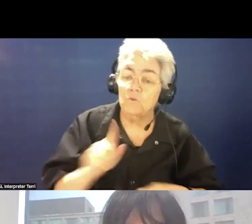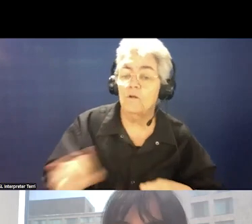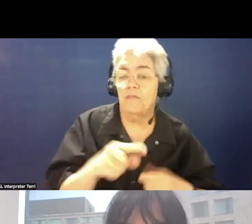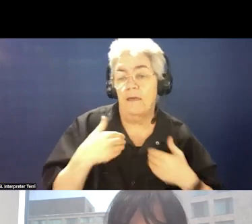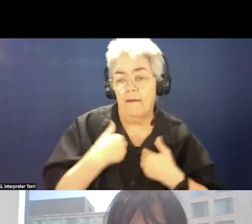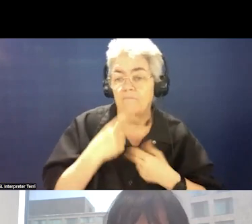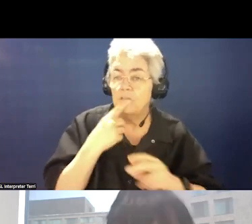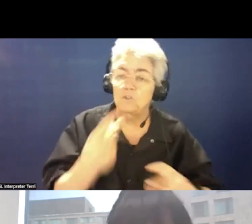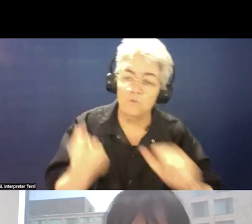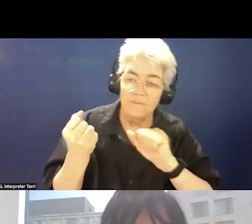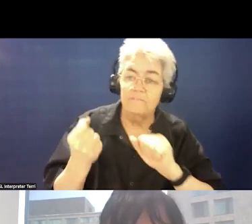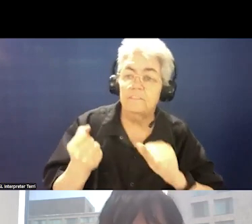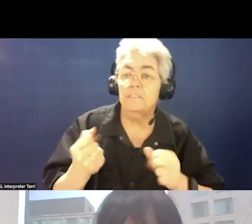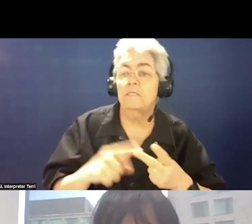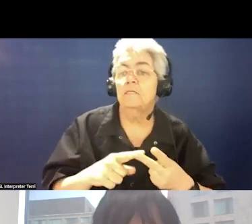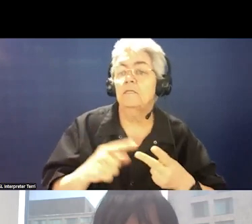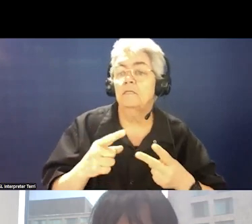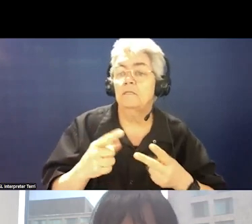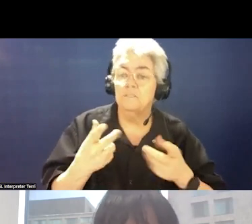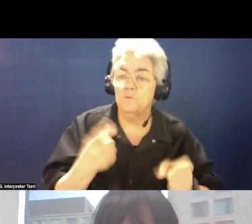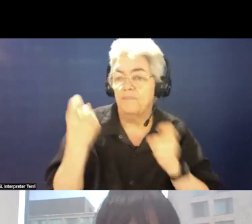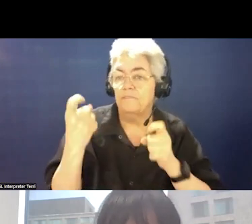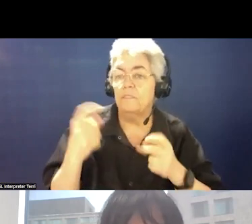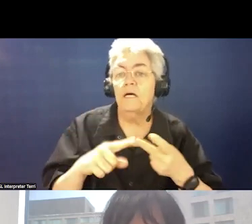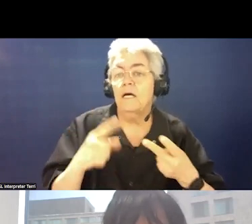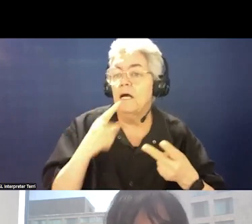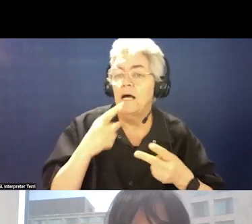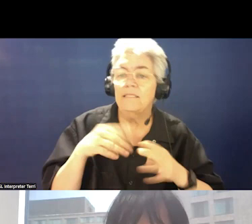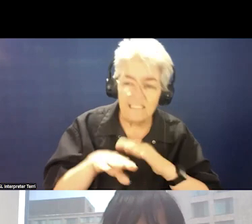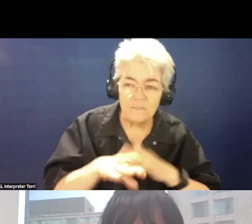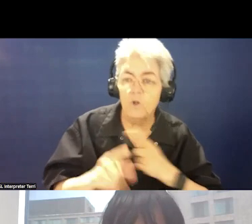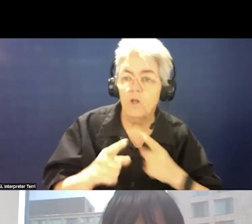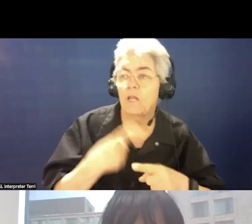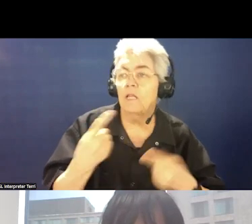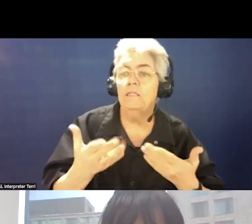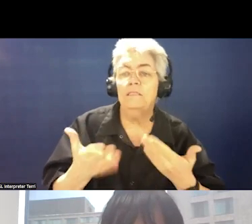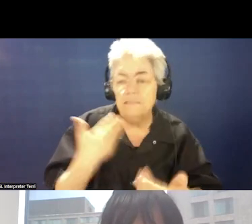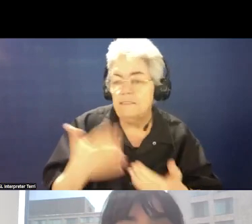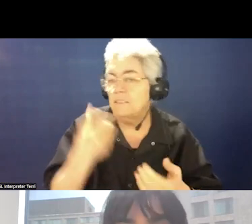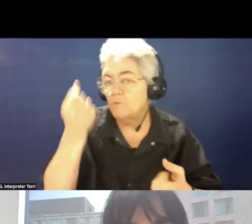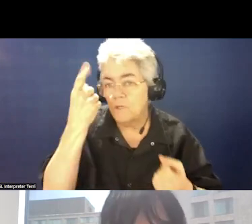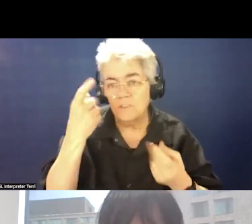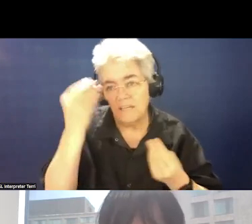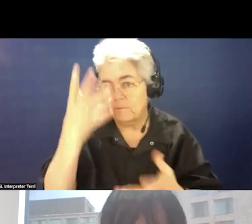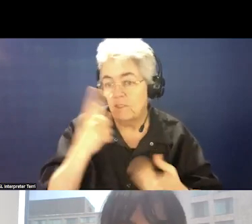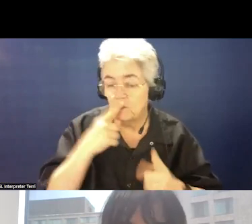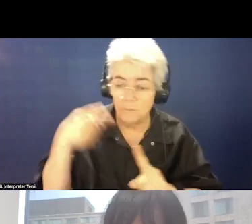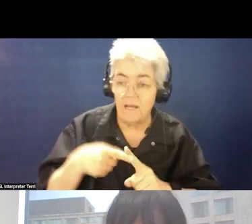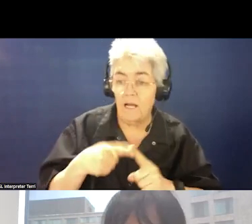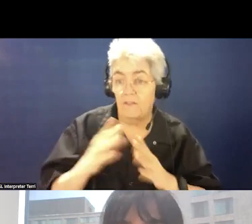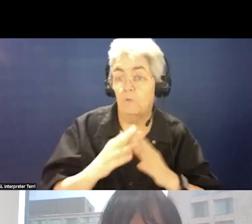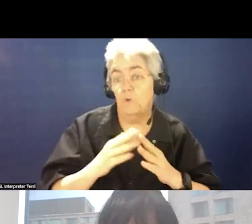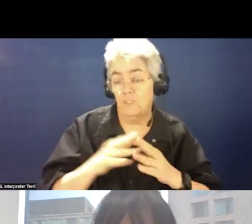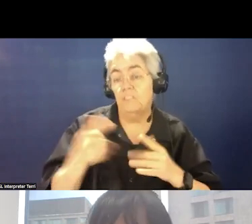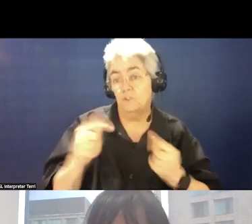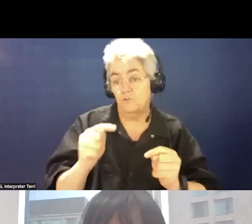swift, accessible, easy to understand information around the communities that they're trying to